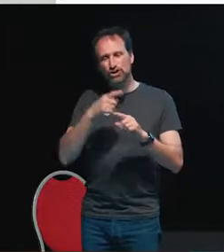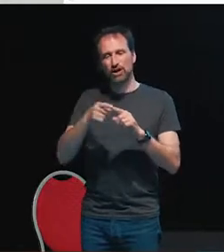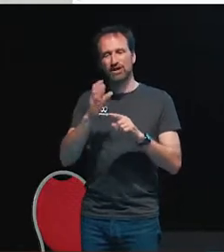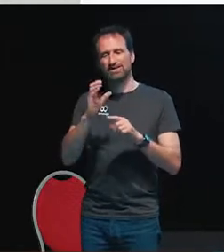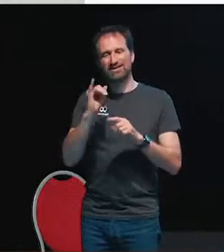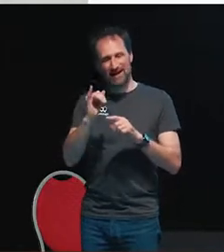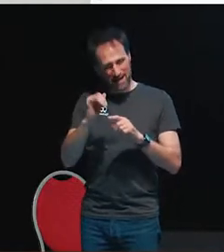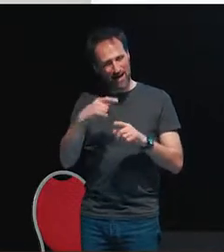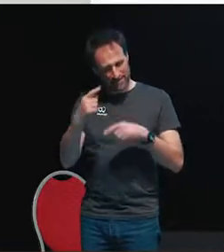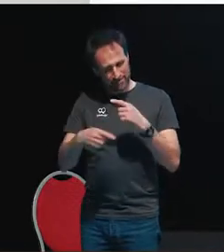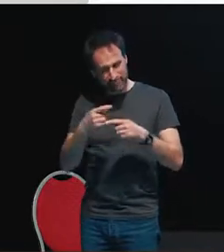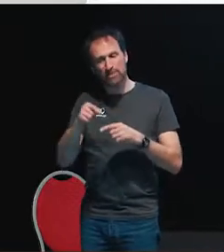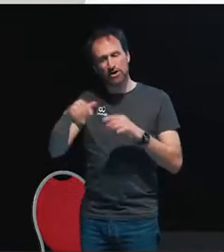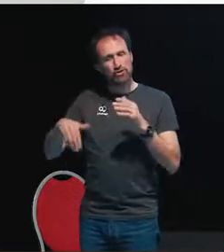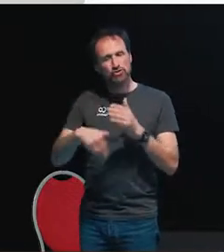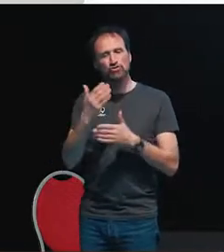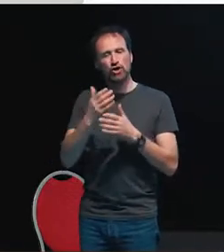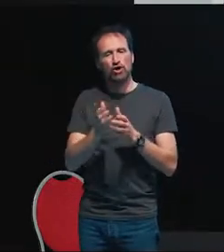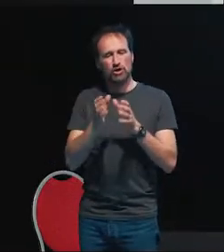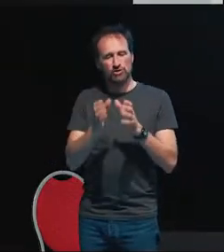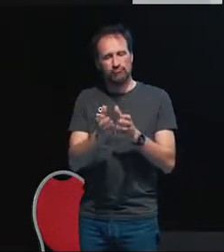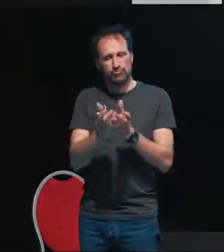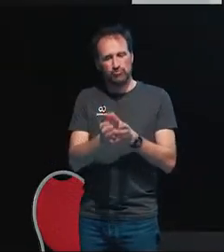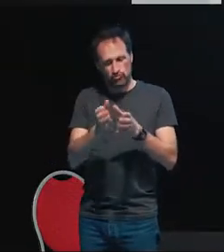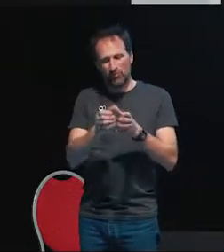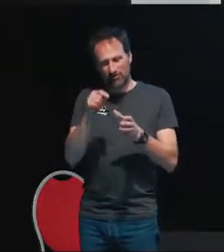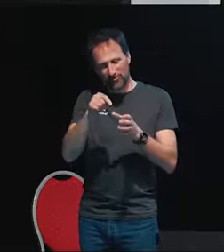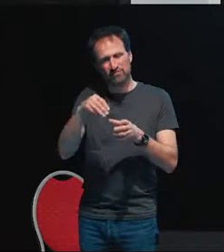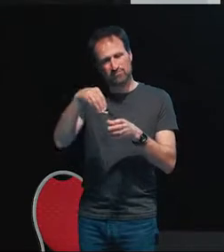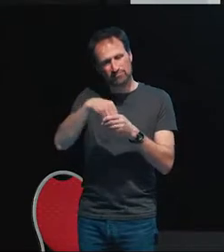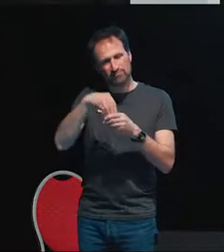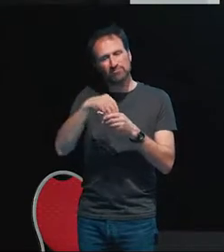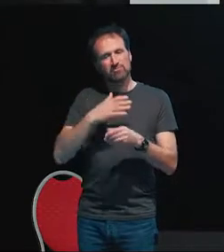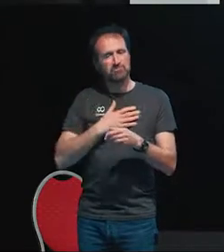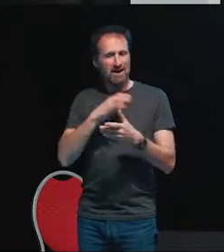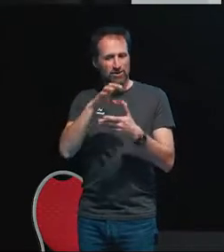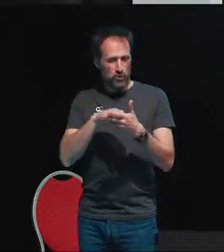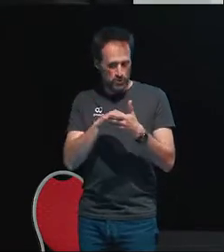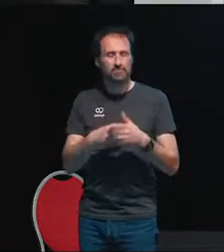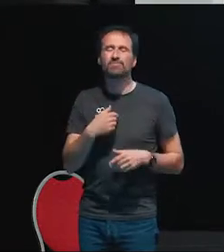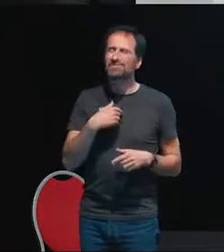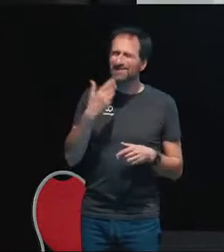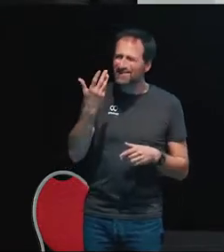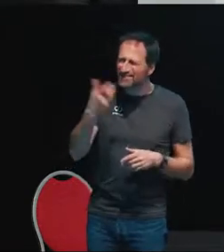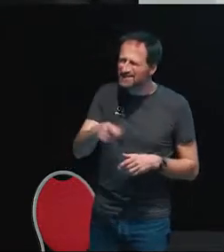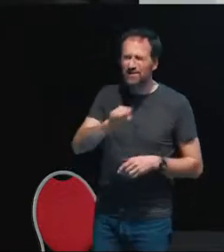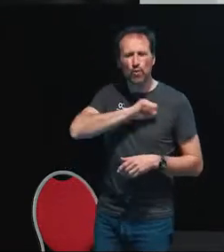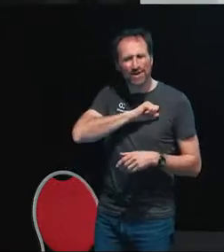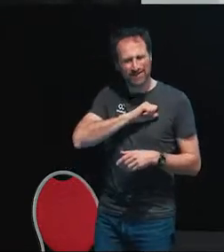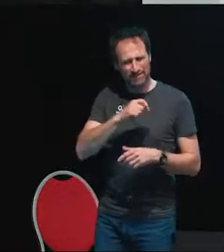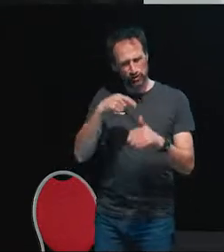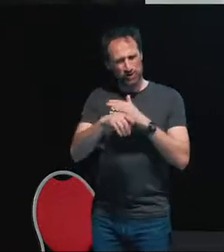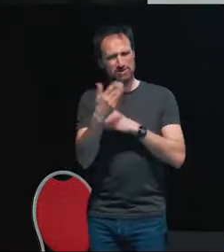new pod that contains my code what are some of the winds that we get simply by having this set up